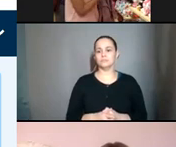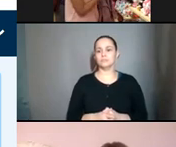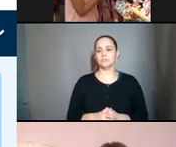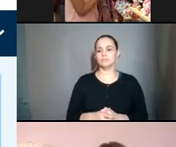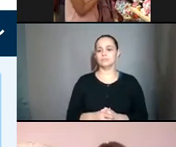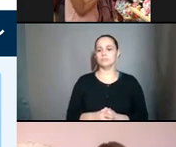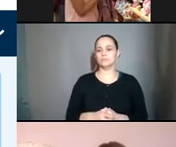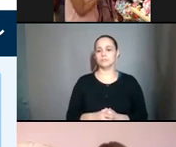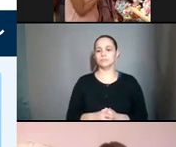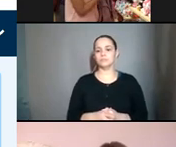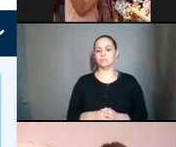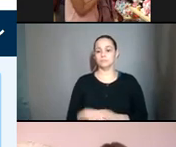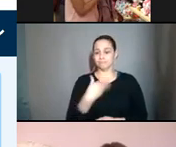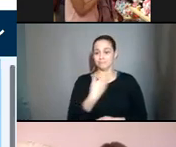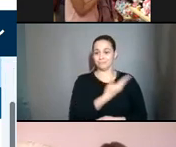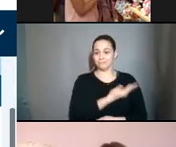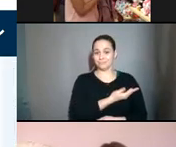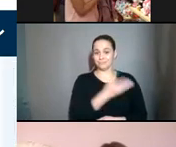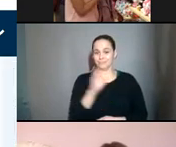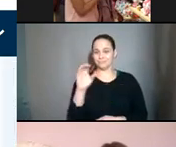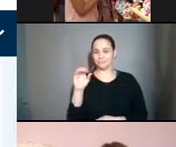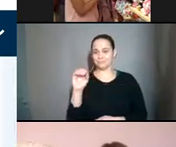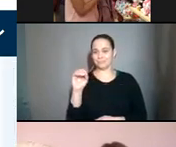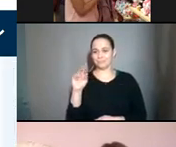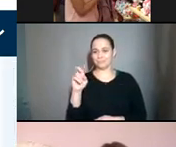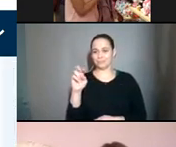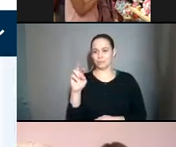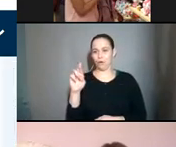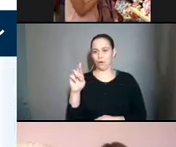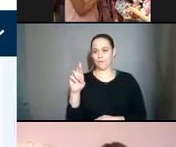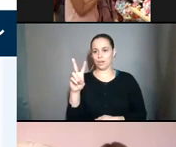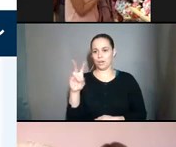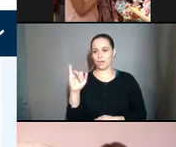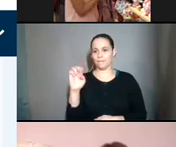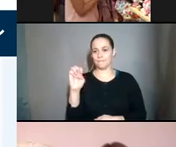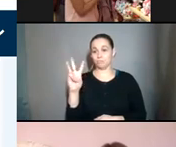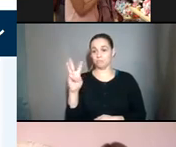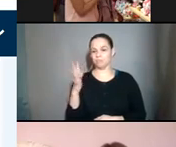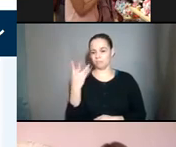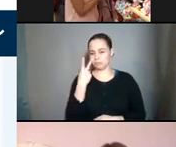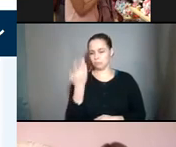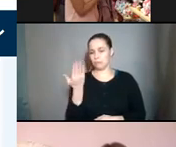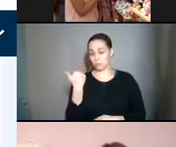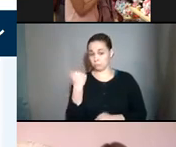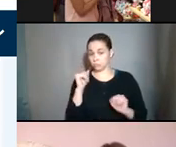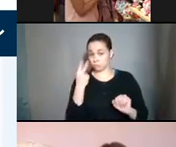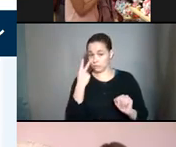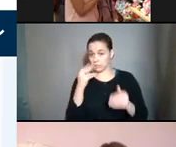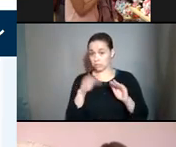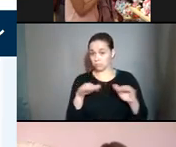This is the overview page that was shown before. So you can see your child's